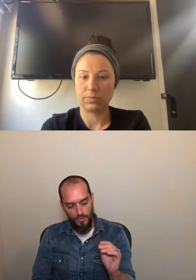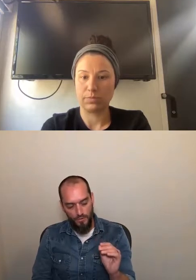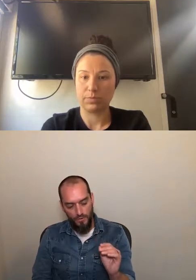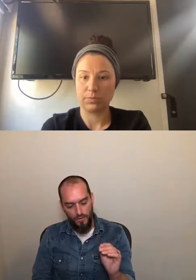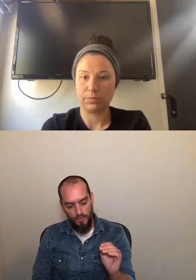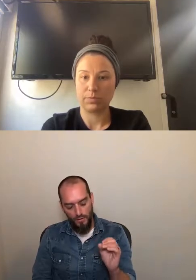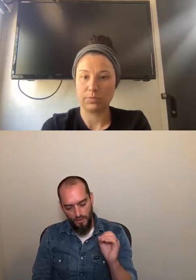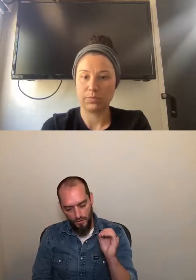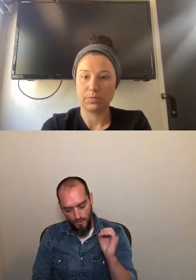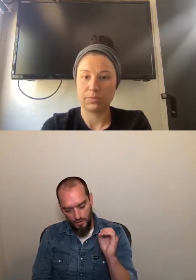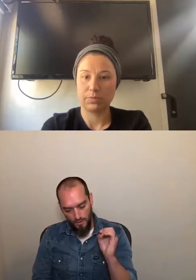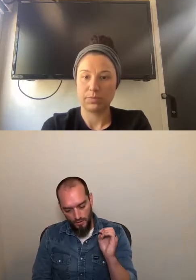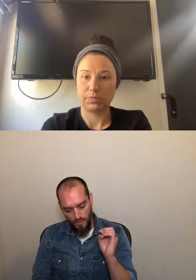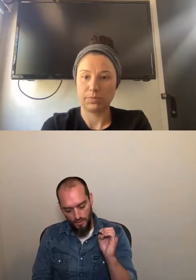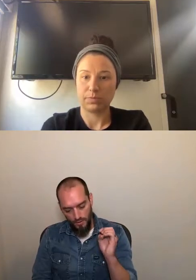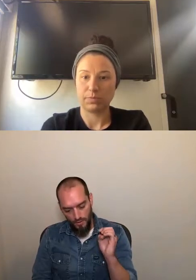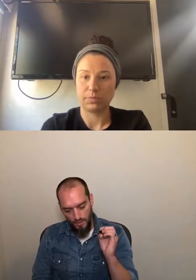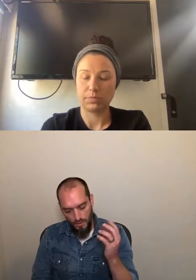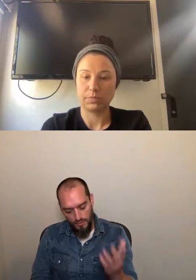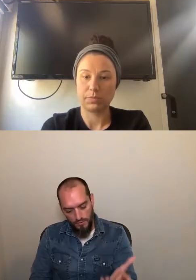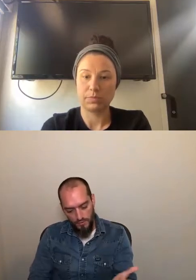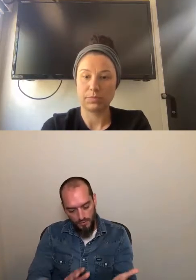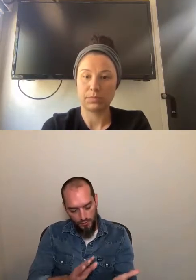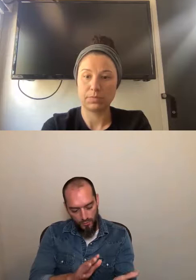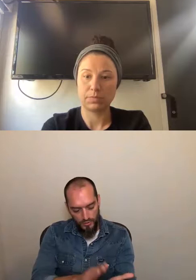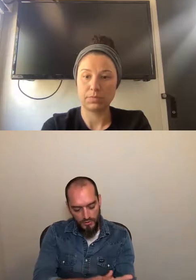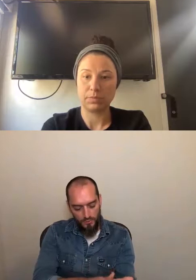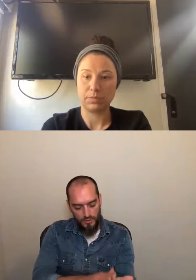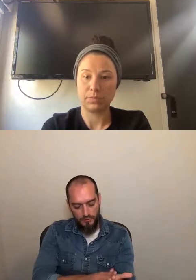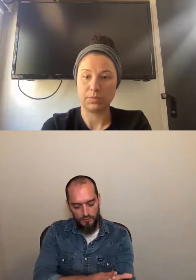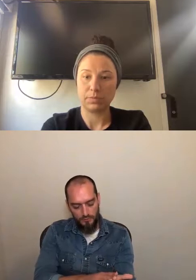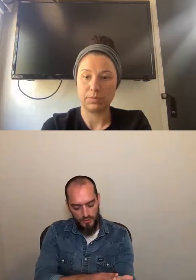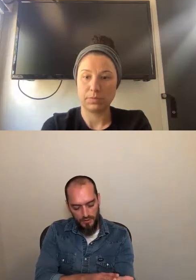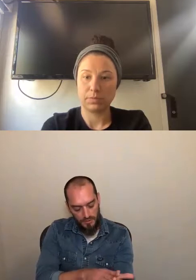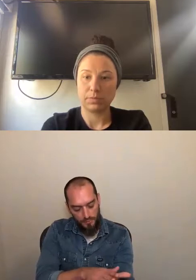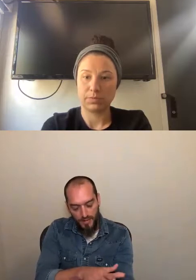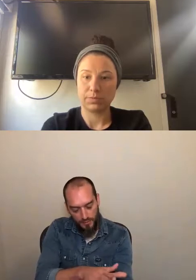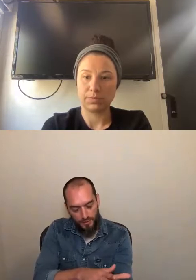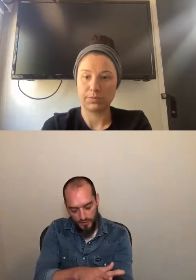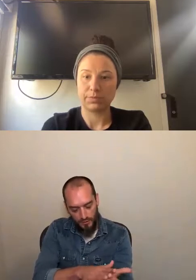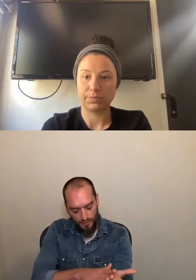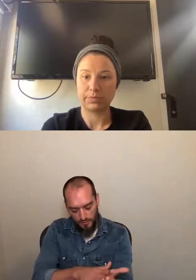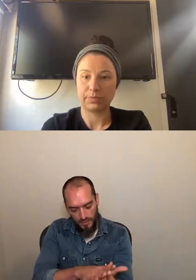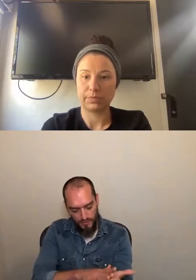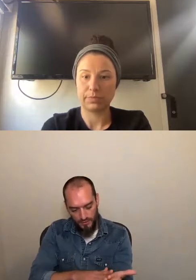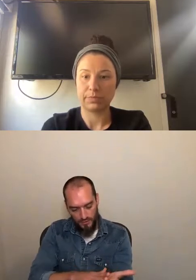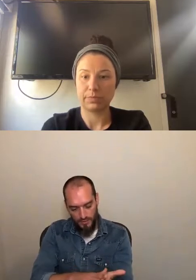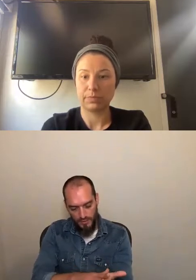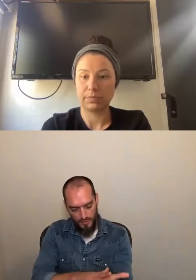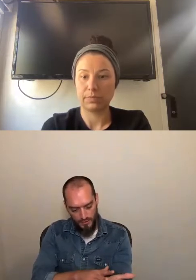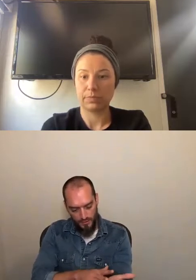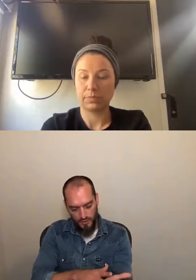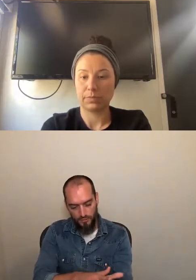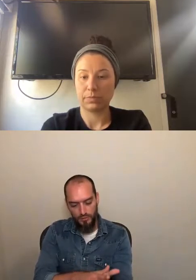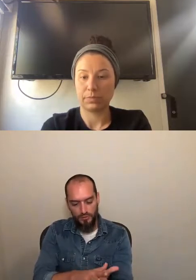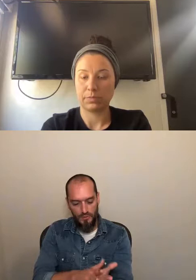When someone is and this is in my experience, y'all. Everything that